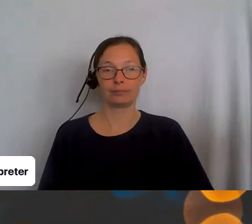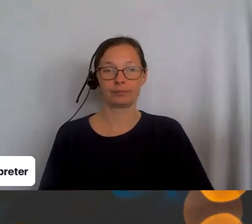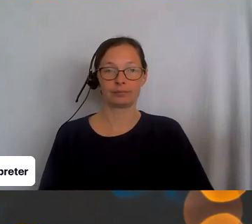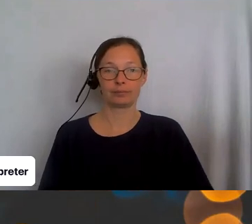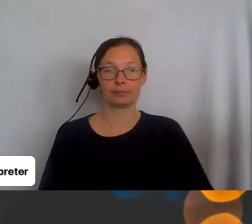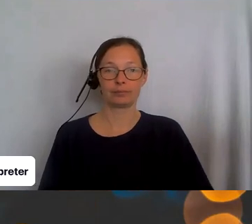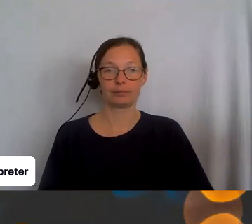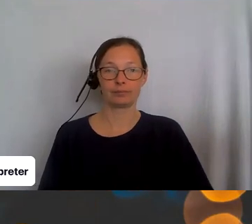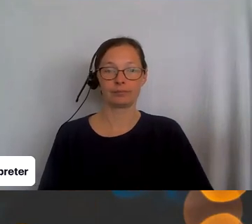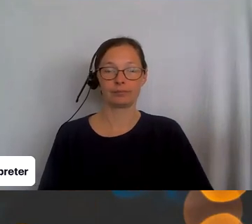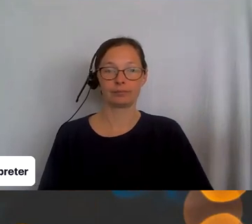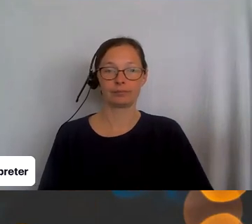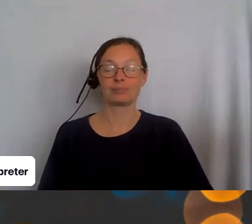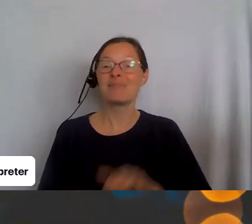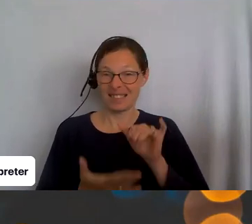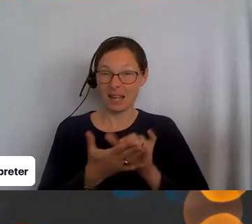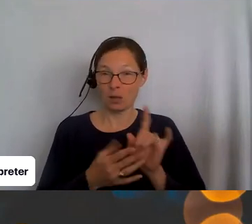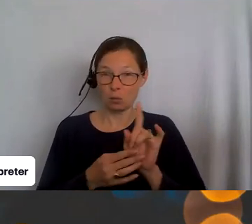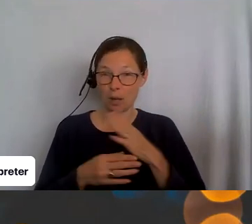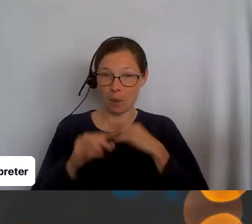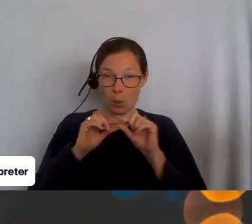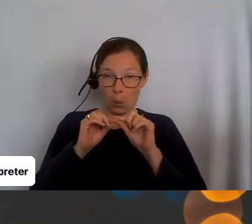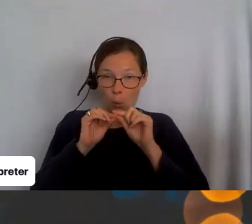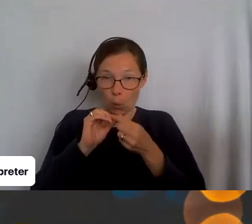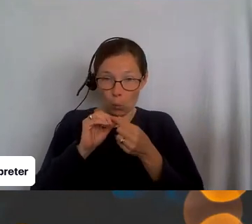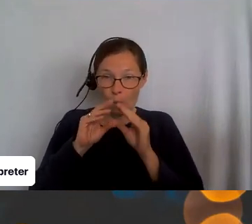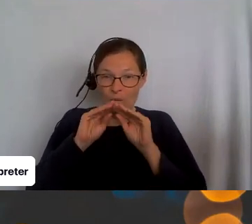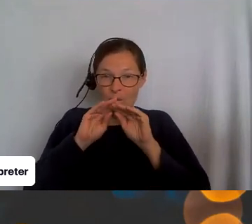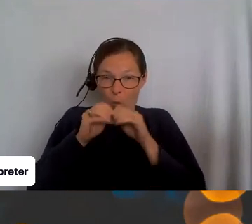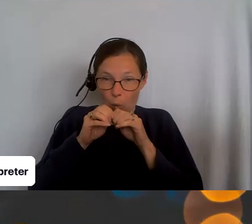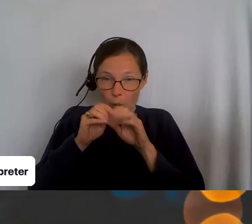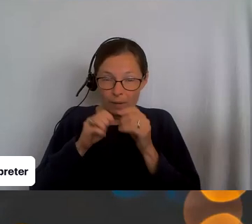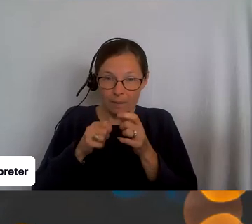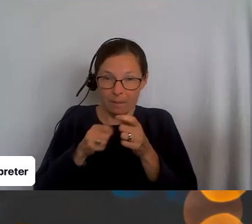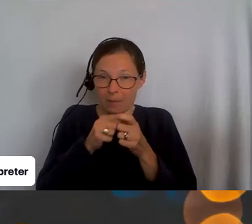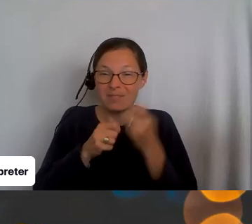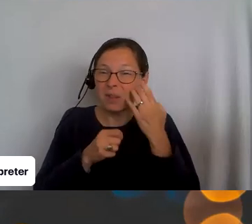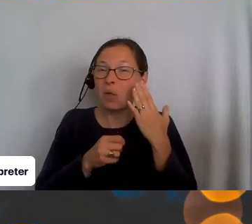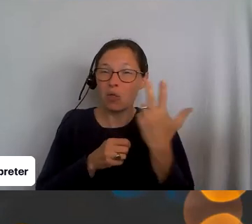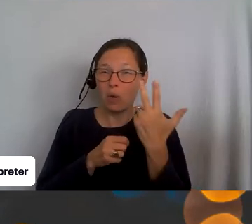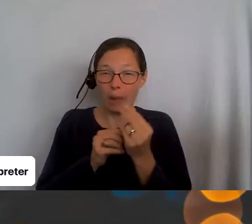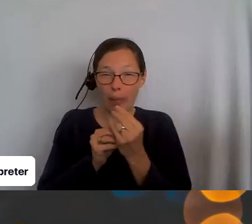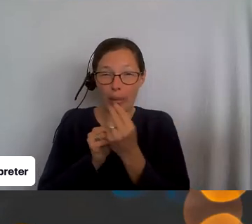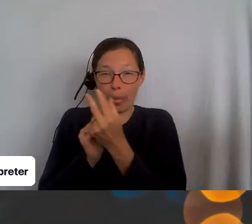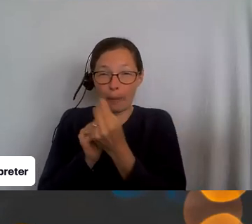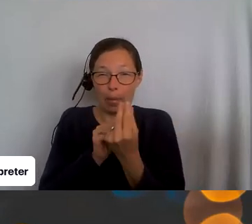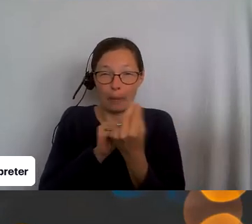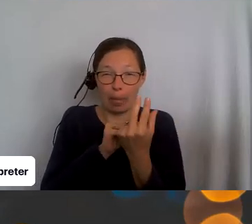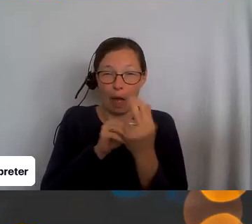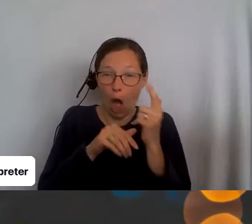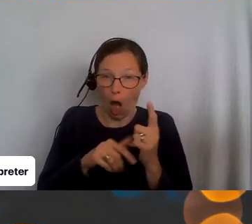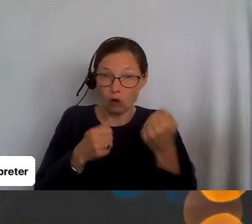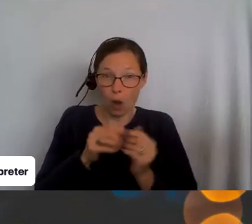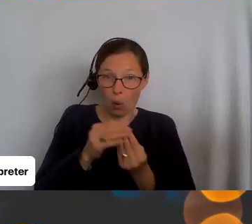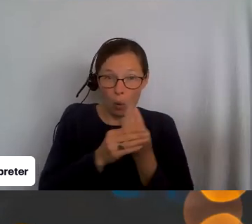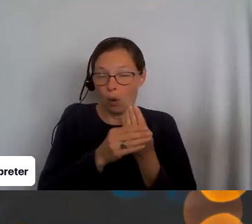That's where like the folding it in half and poking it through really comes in handy, because trying to get all 3 of those fuzzy ends through a needle will age